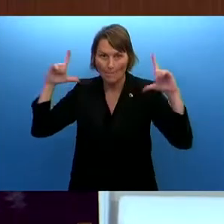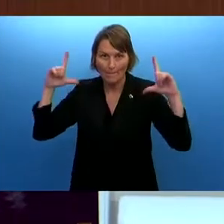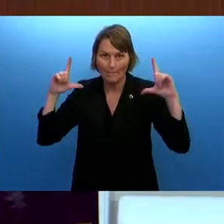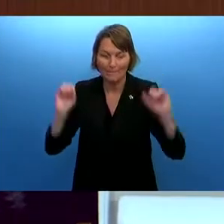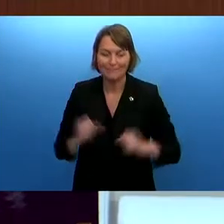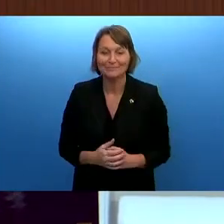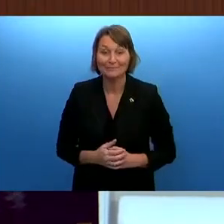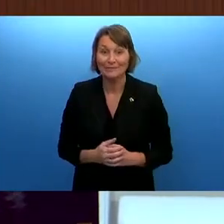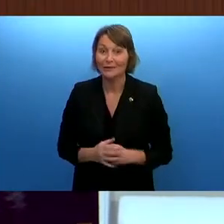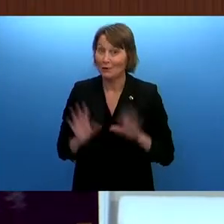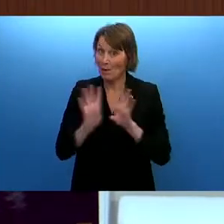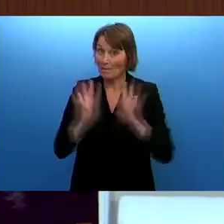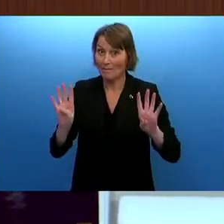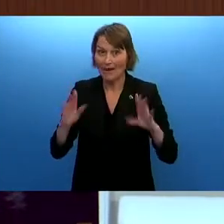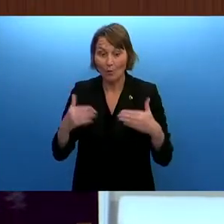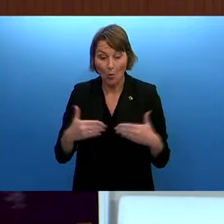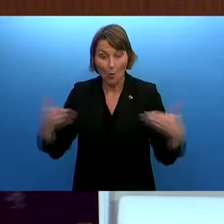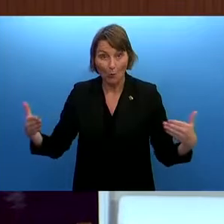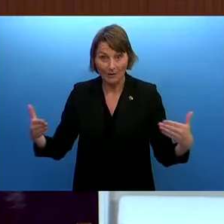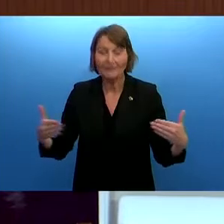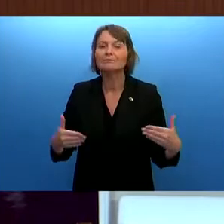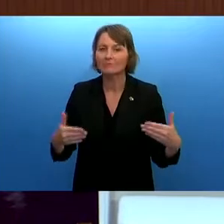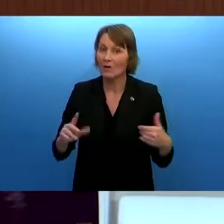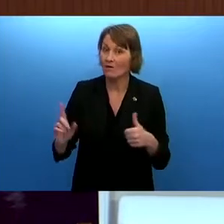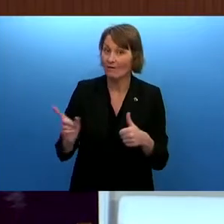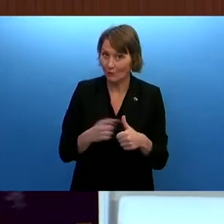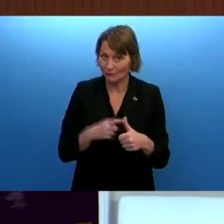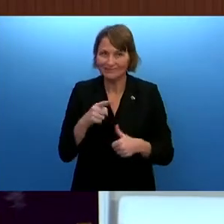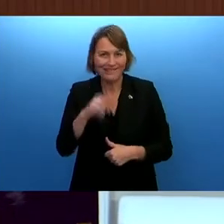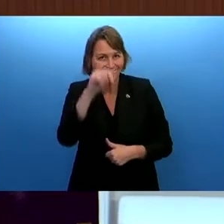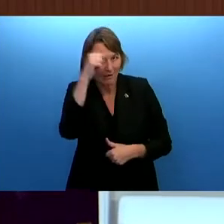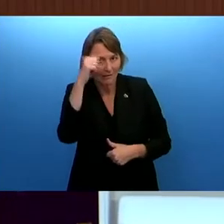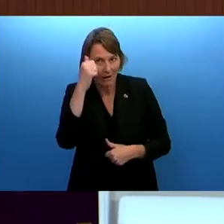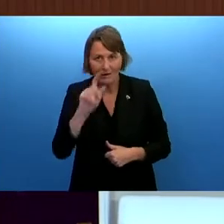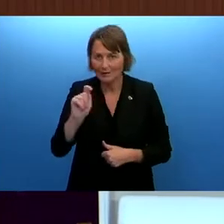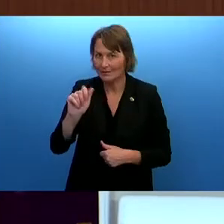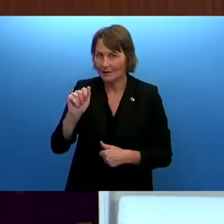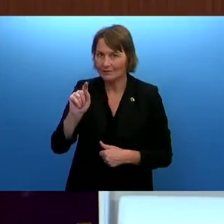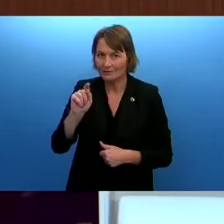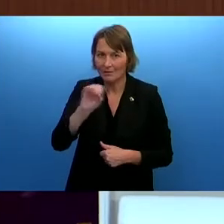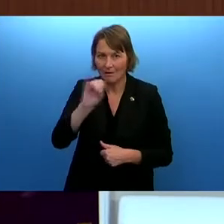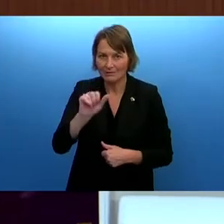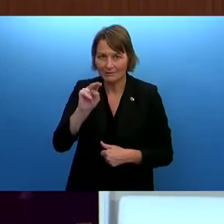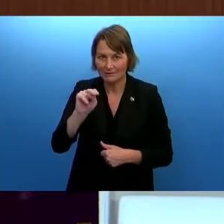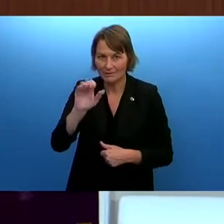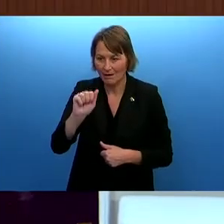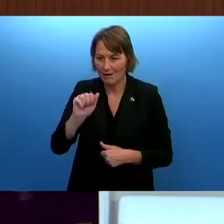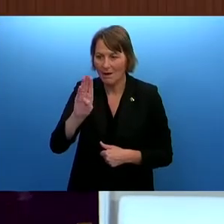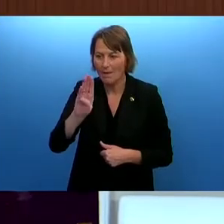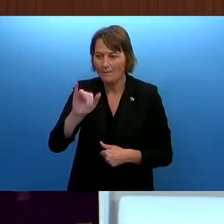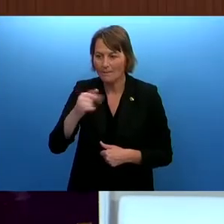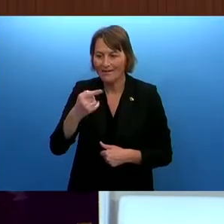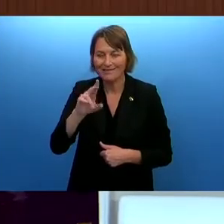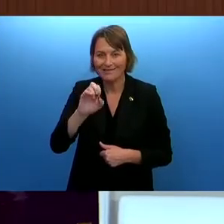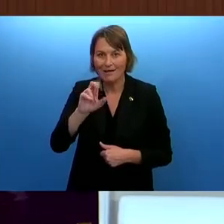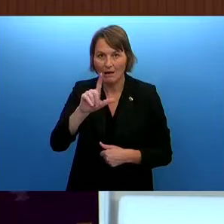panel today, may I introduce Ms. Tatiana Bingeli, President of the Swiss Federation of the Deaf, to say a